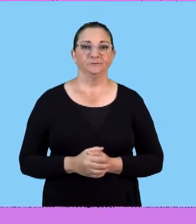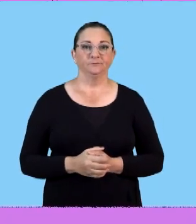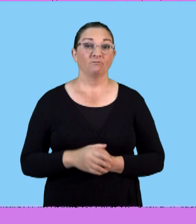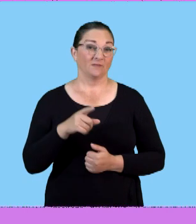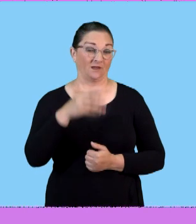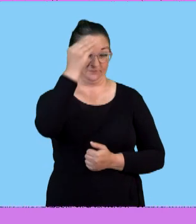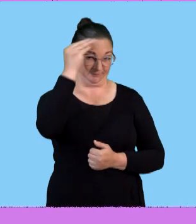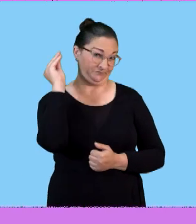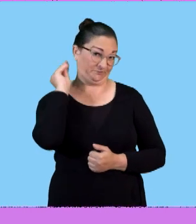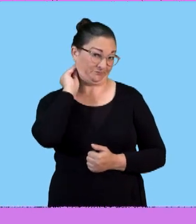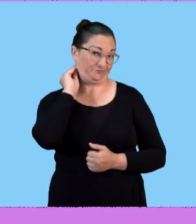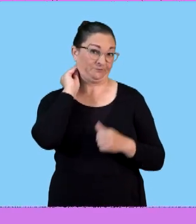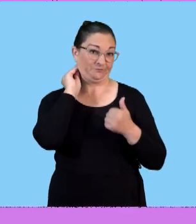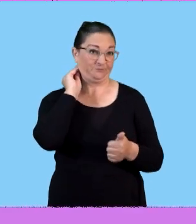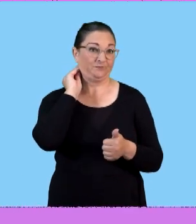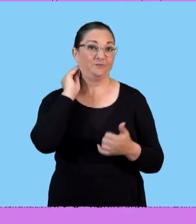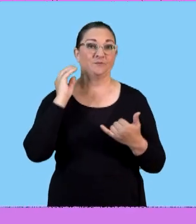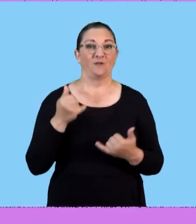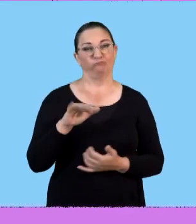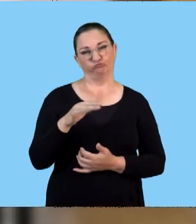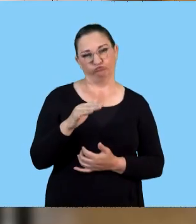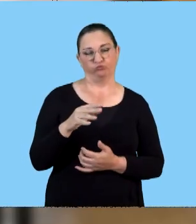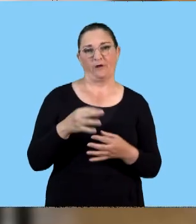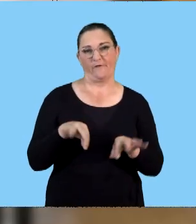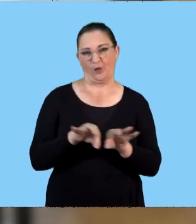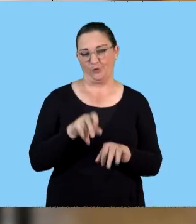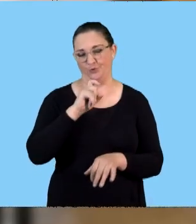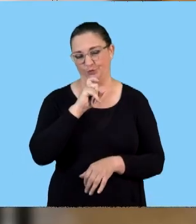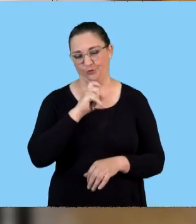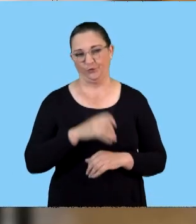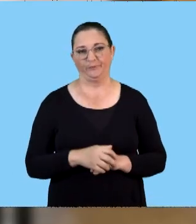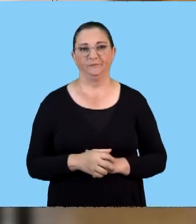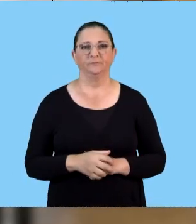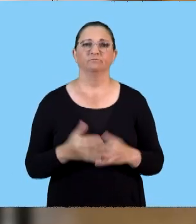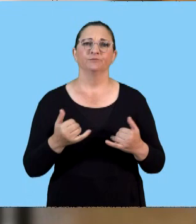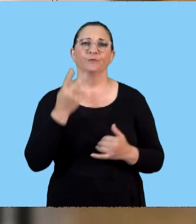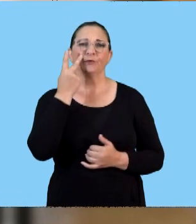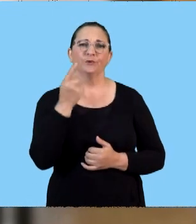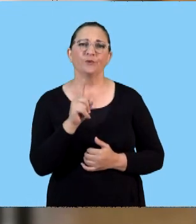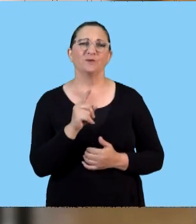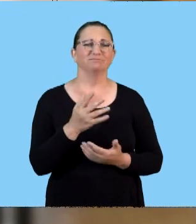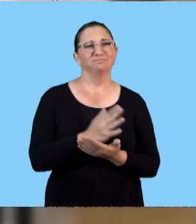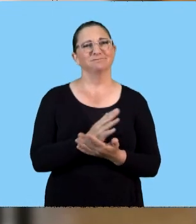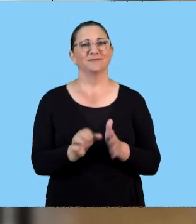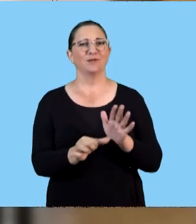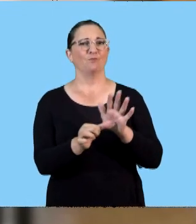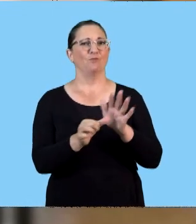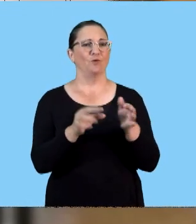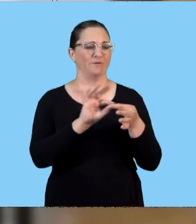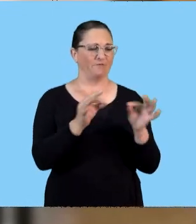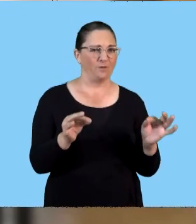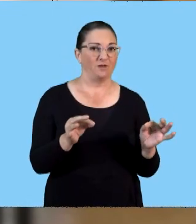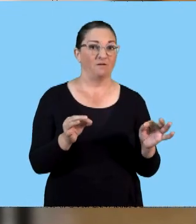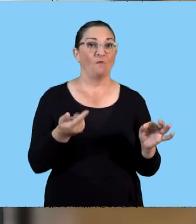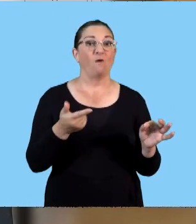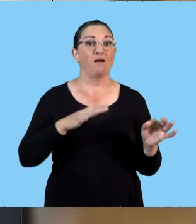3,142. Okay, so please keep that in mind. We're going to use the approximate value. Now, let's look at some of the important formula,